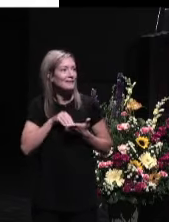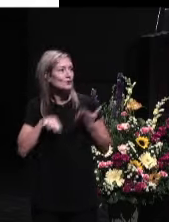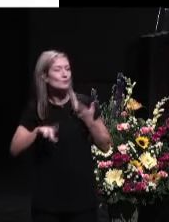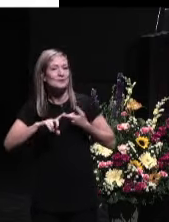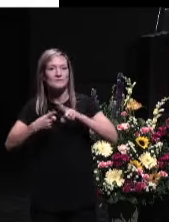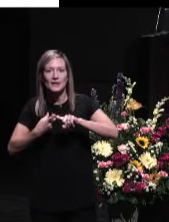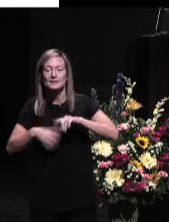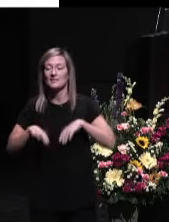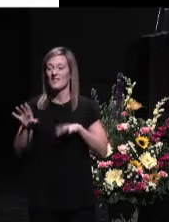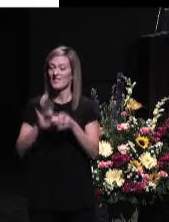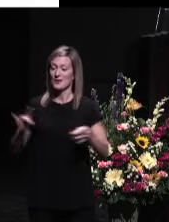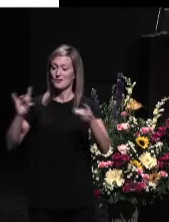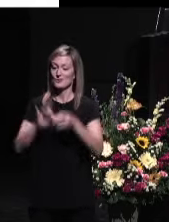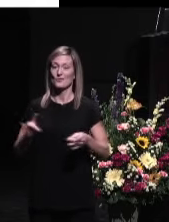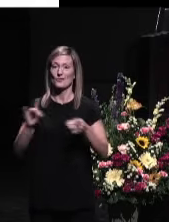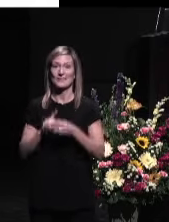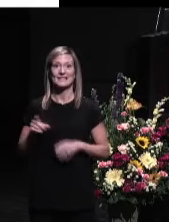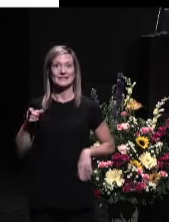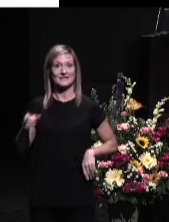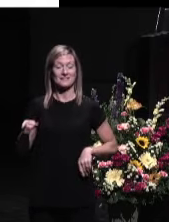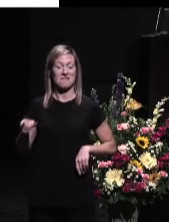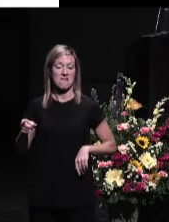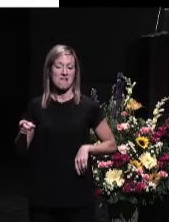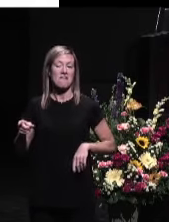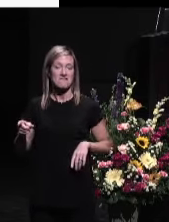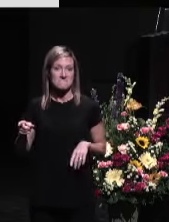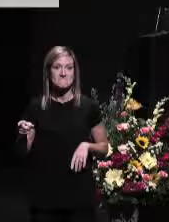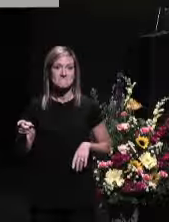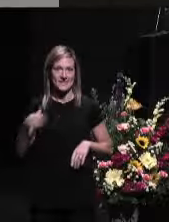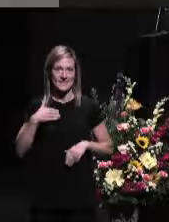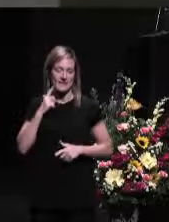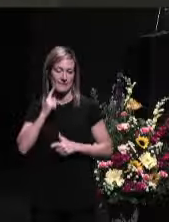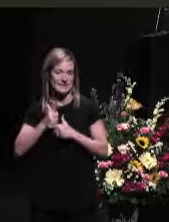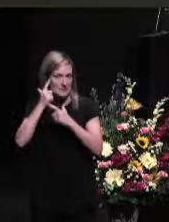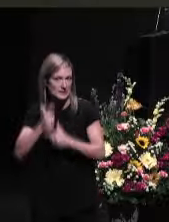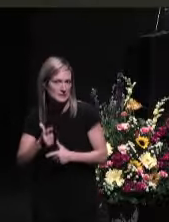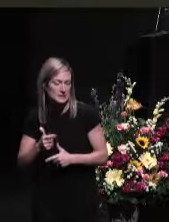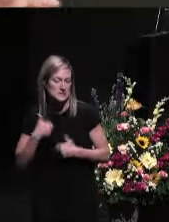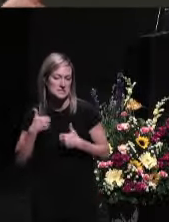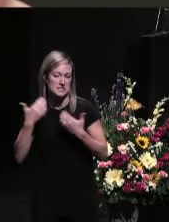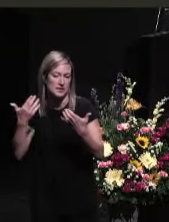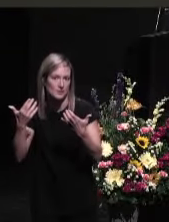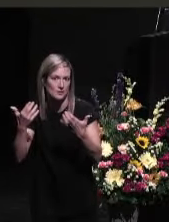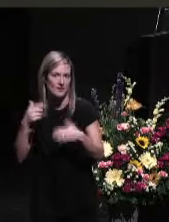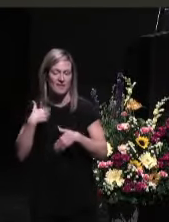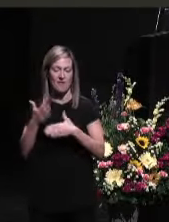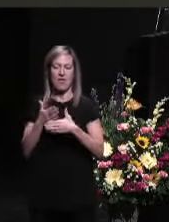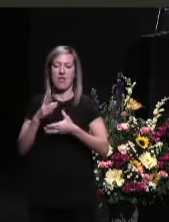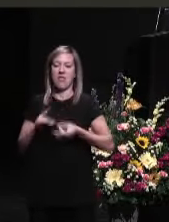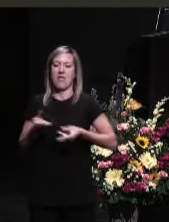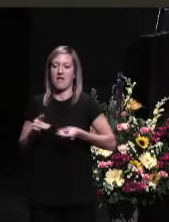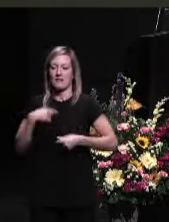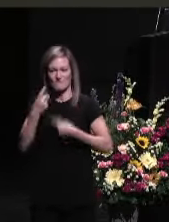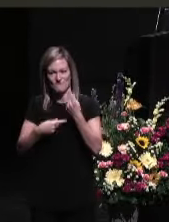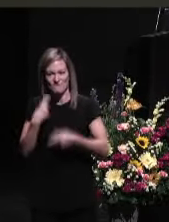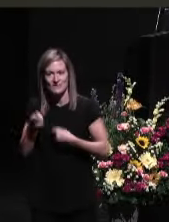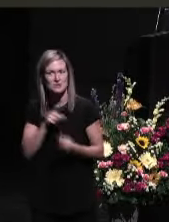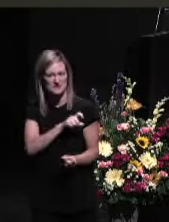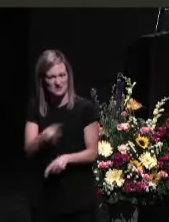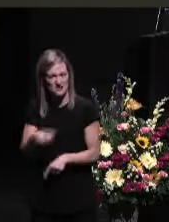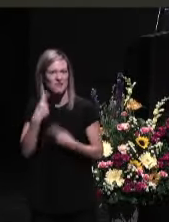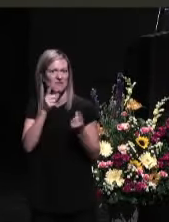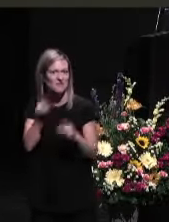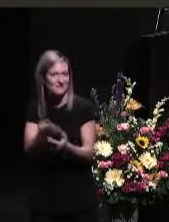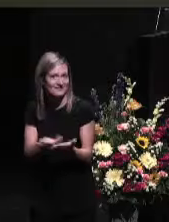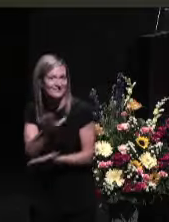they're the big sisters and the big brothers, and they have their siblings who follow them or their friends that are still in high school. That's the if